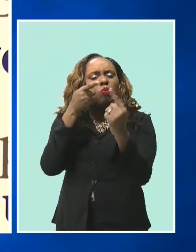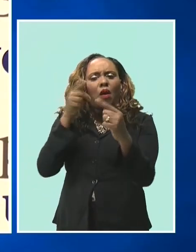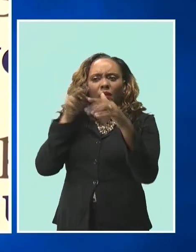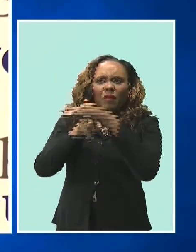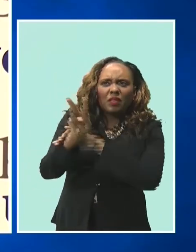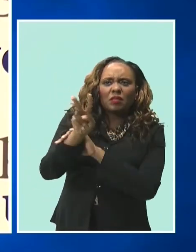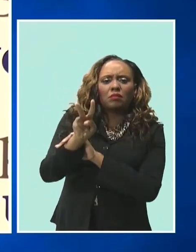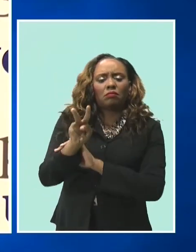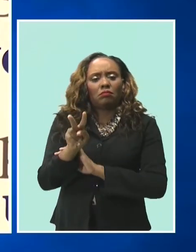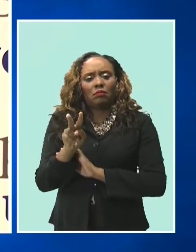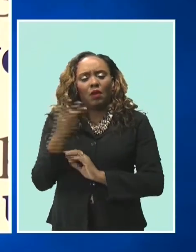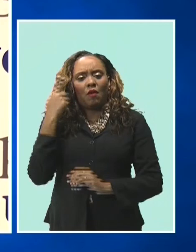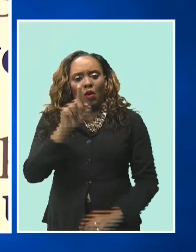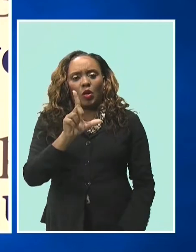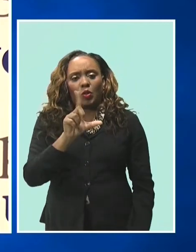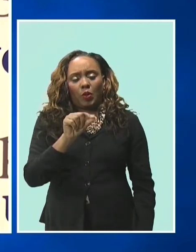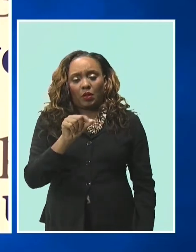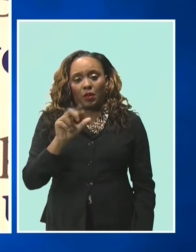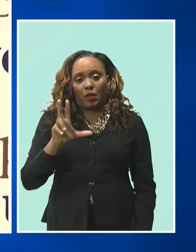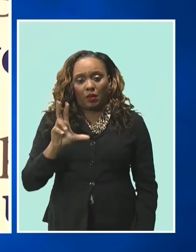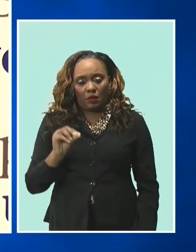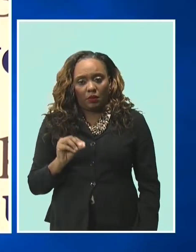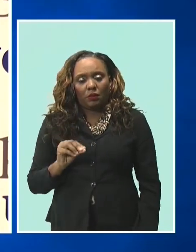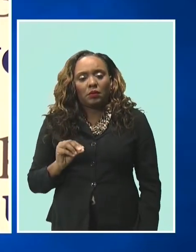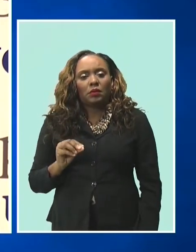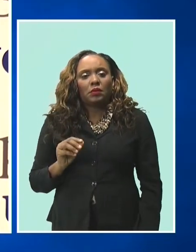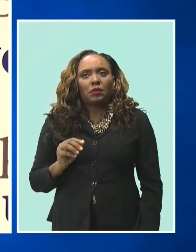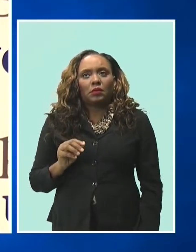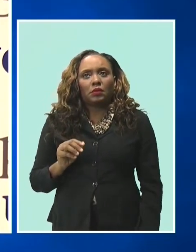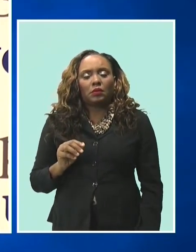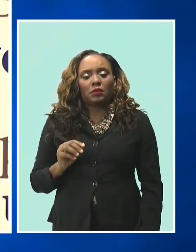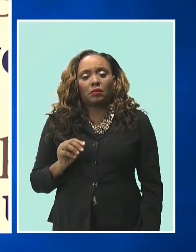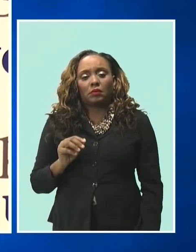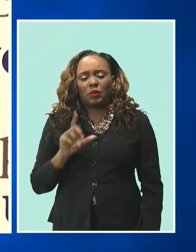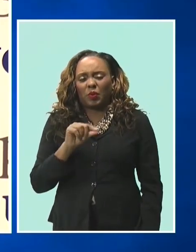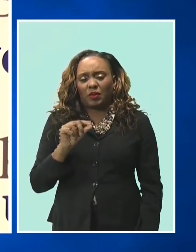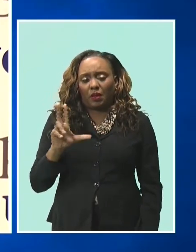2030 plan for that year